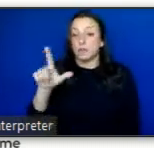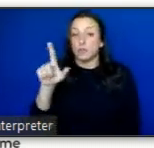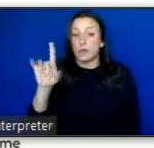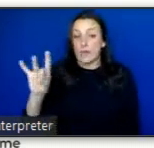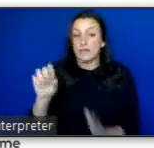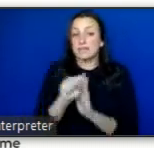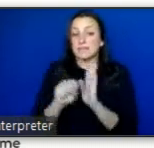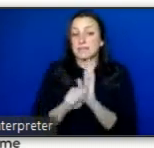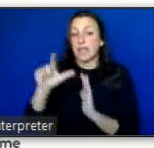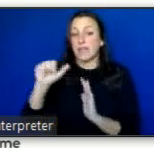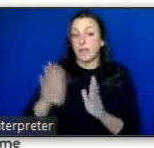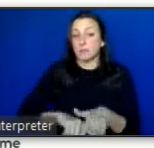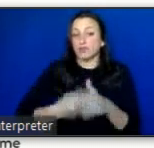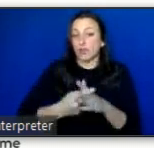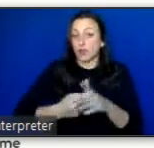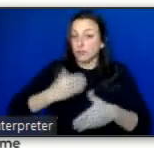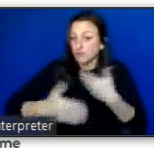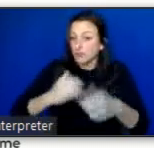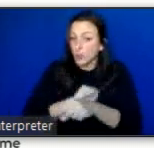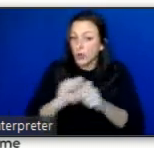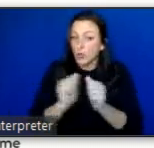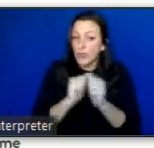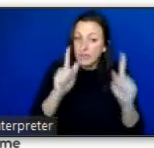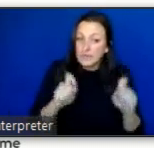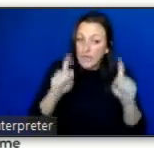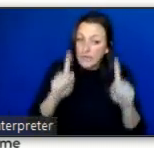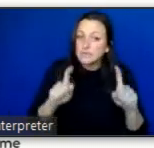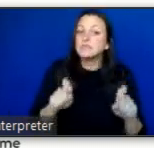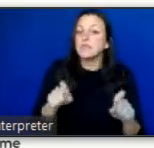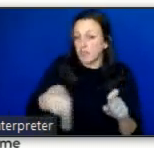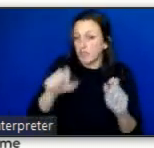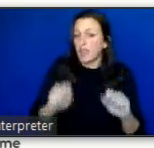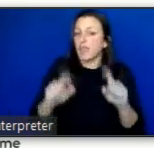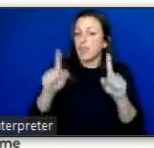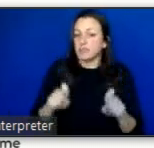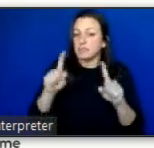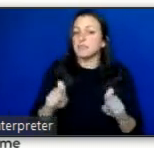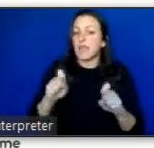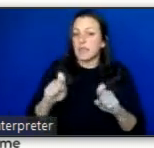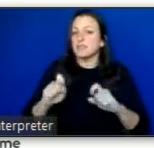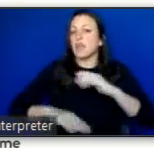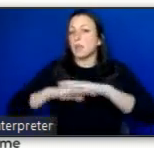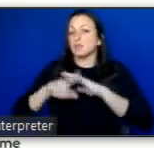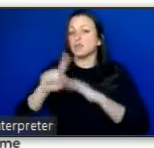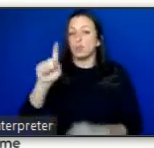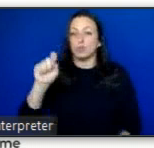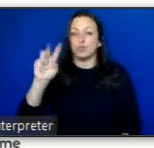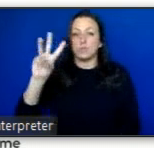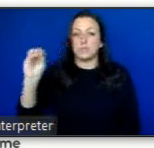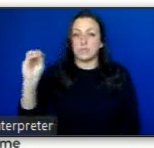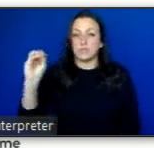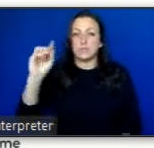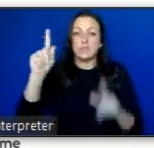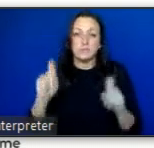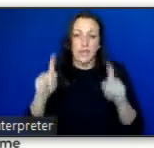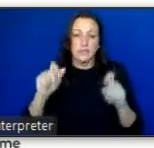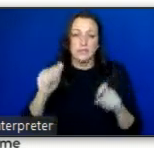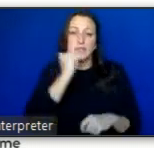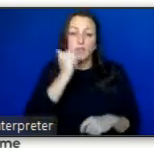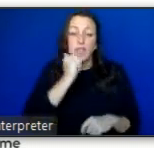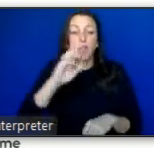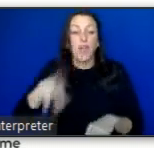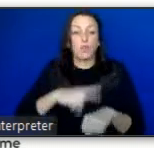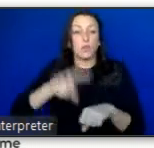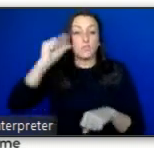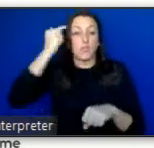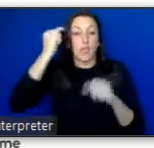operations with testing and had a testing capacity of 160 tests per day. Of course, the governor